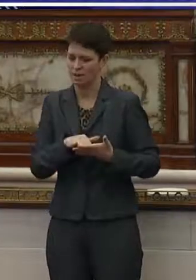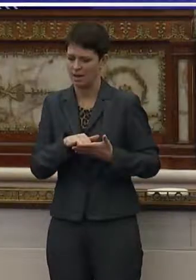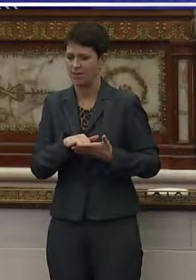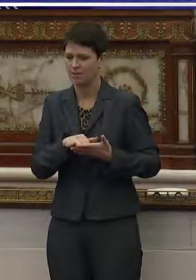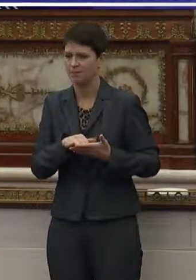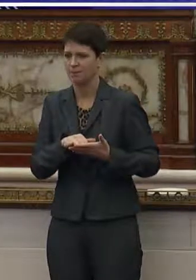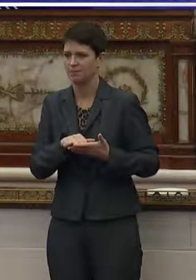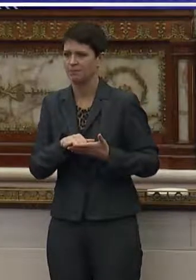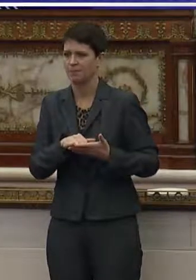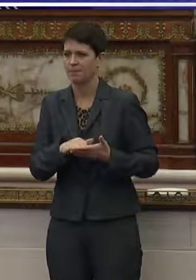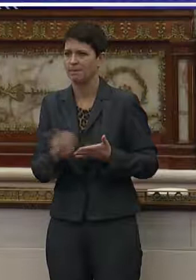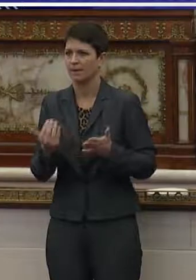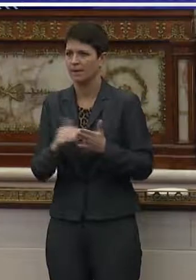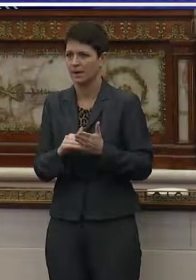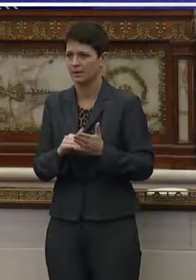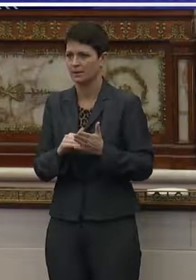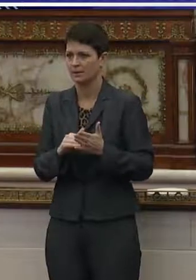I